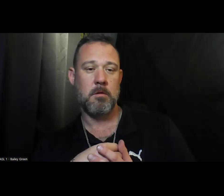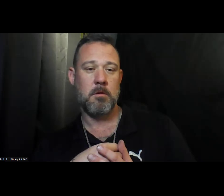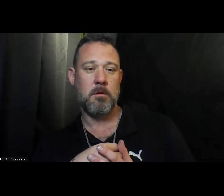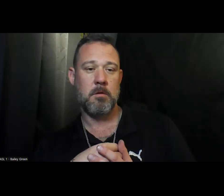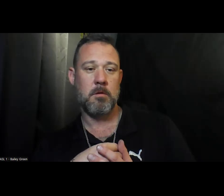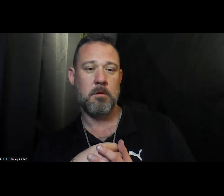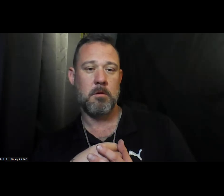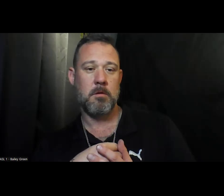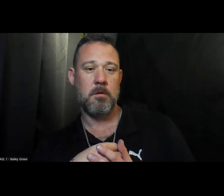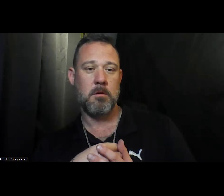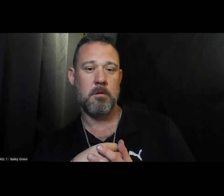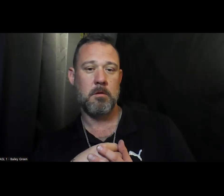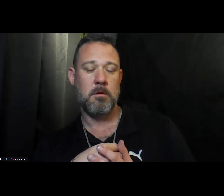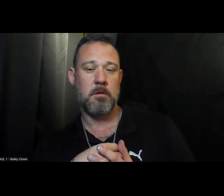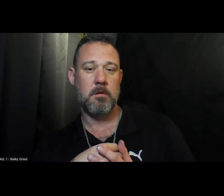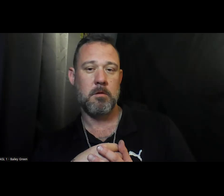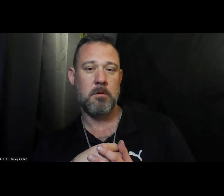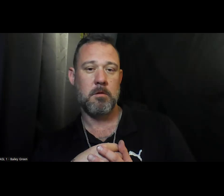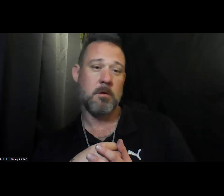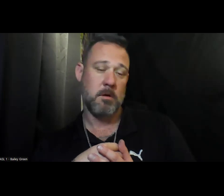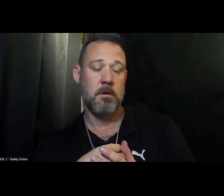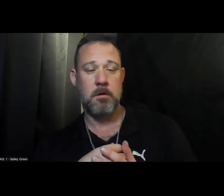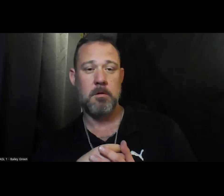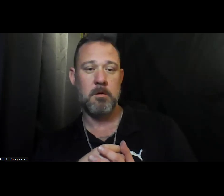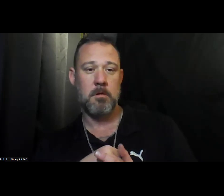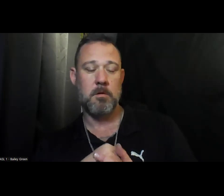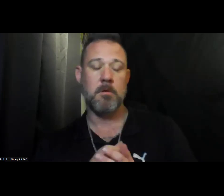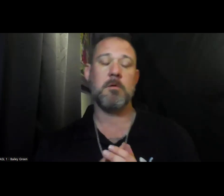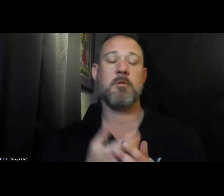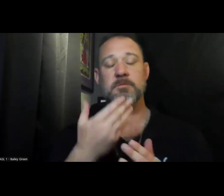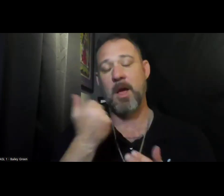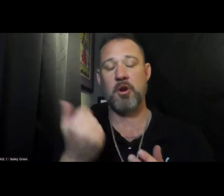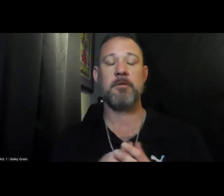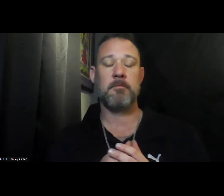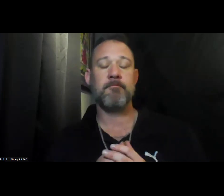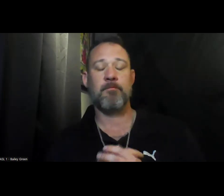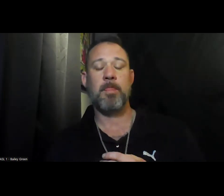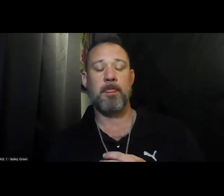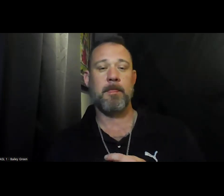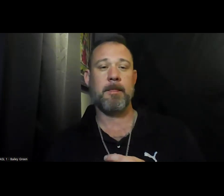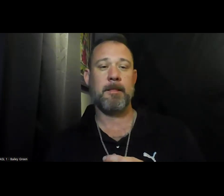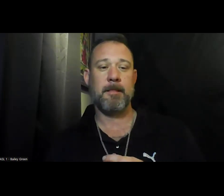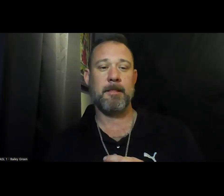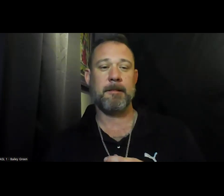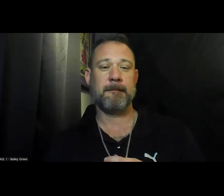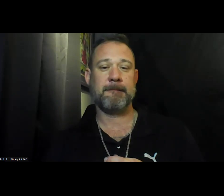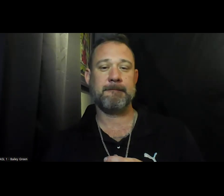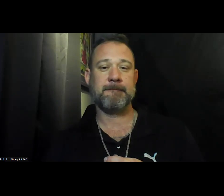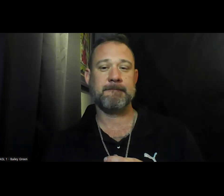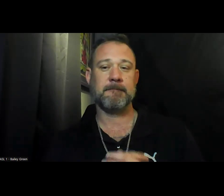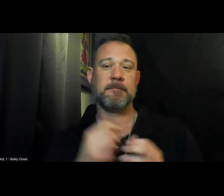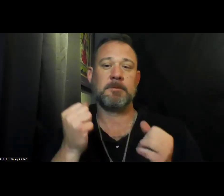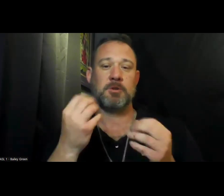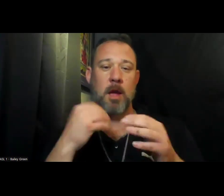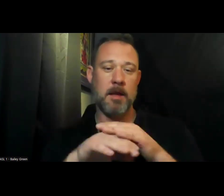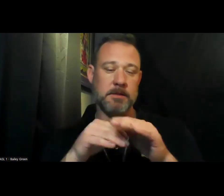Oh, how is his voice now? Better, much better. Thank you, Jax. Sorry about that. Yeah. So access,